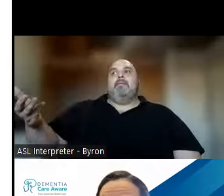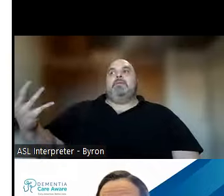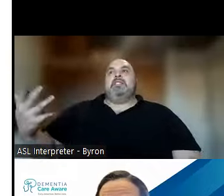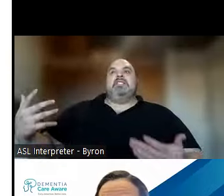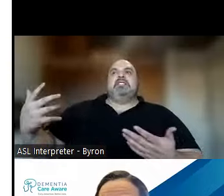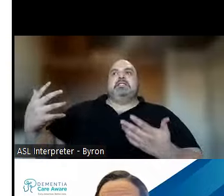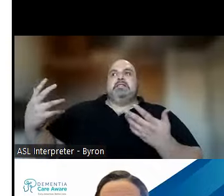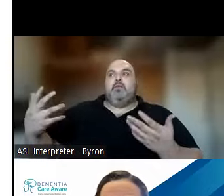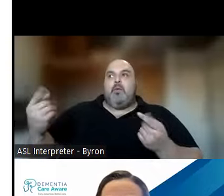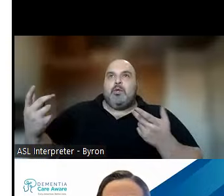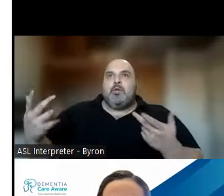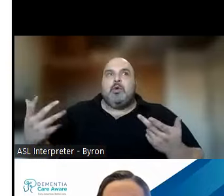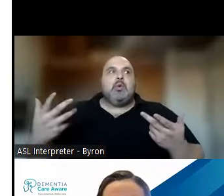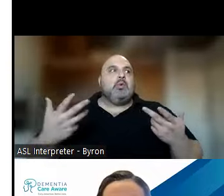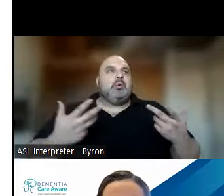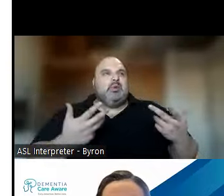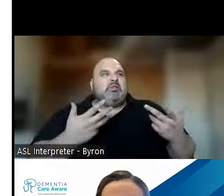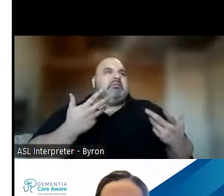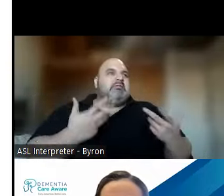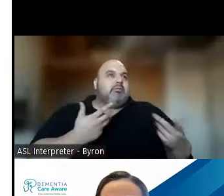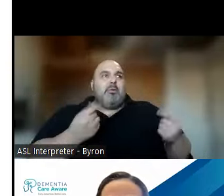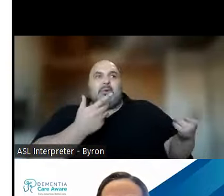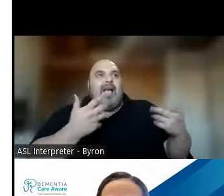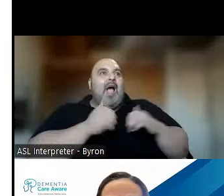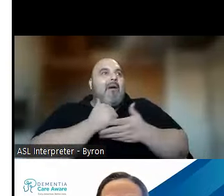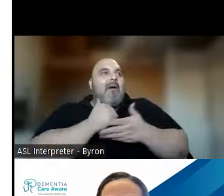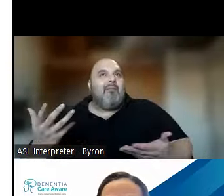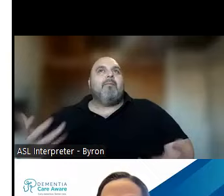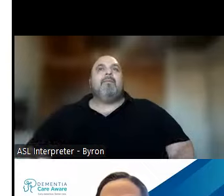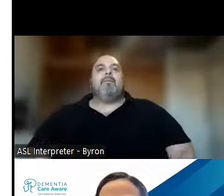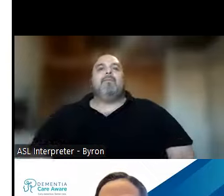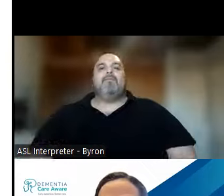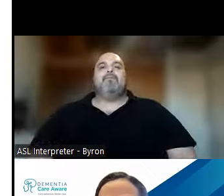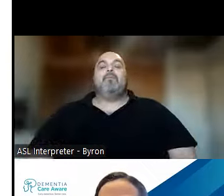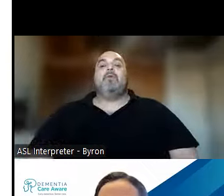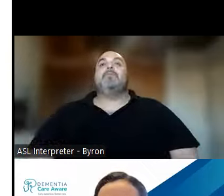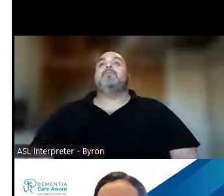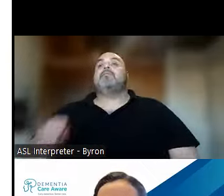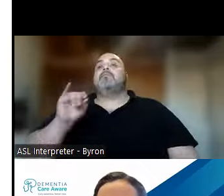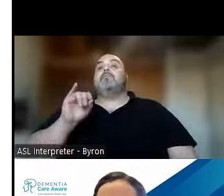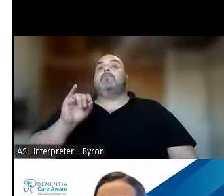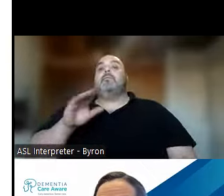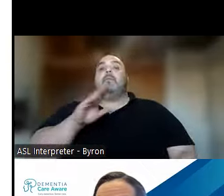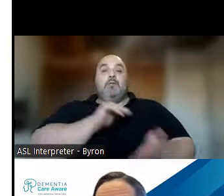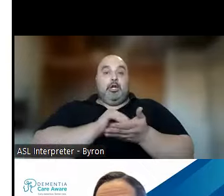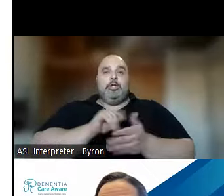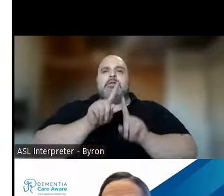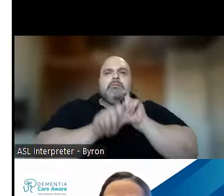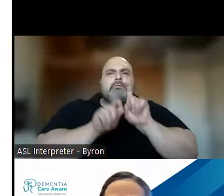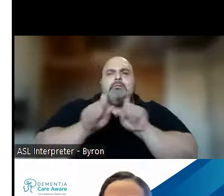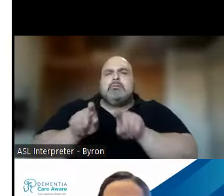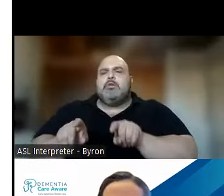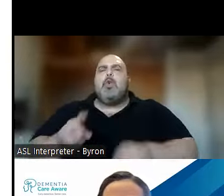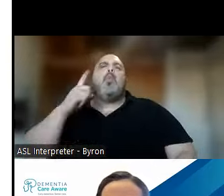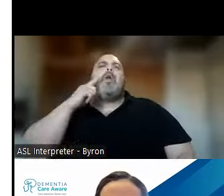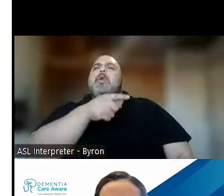it as a healthcare team, as a primary healthcare team. When providers were asked about what would help